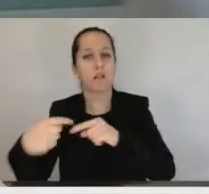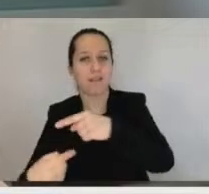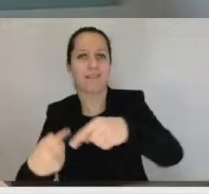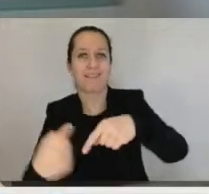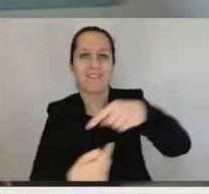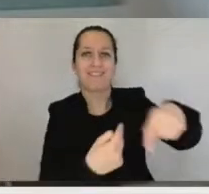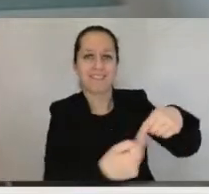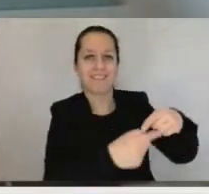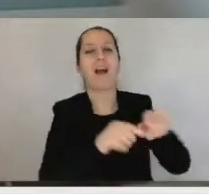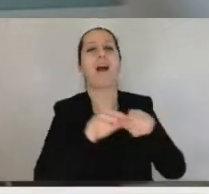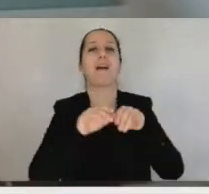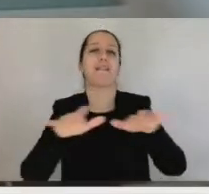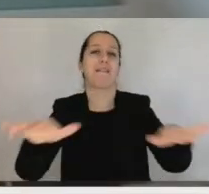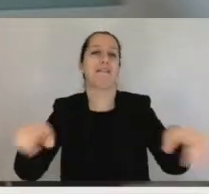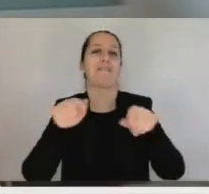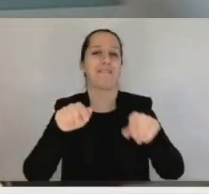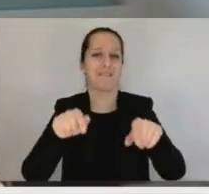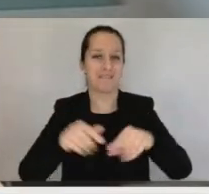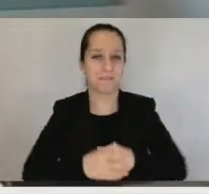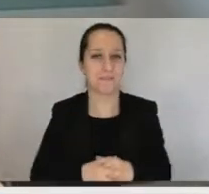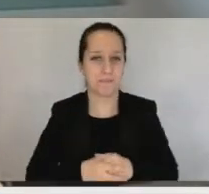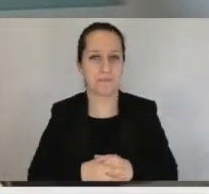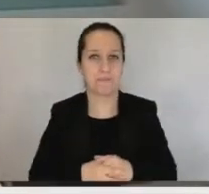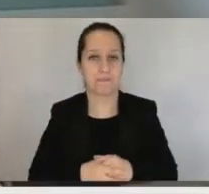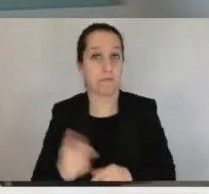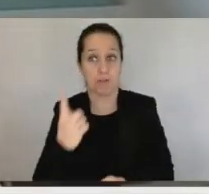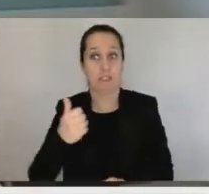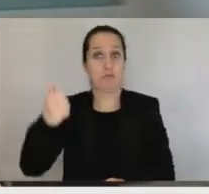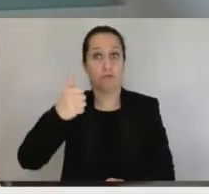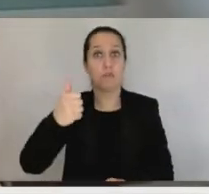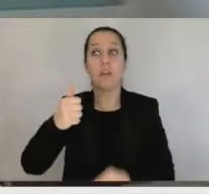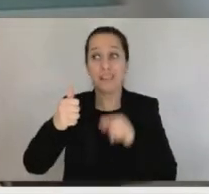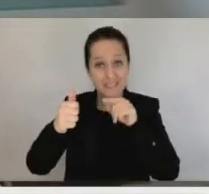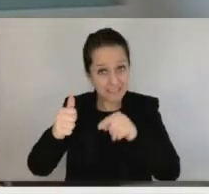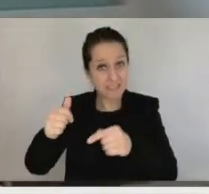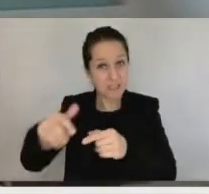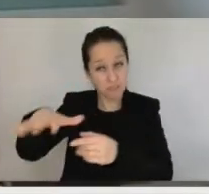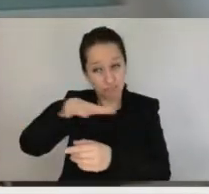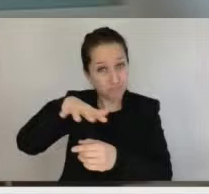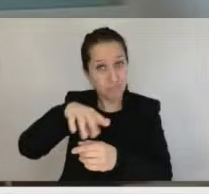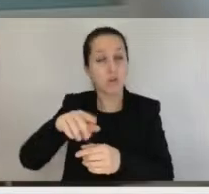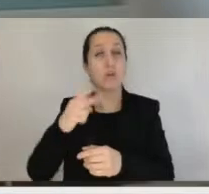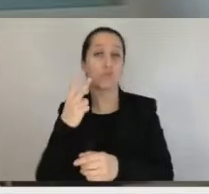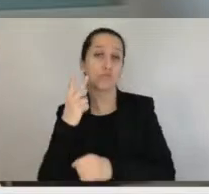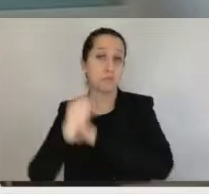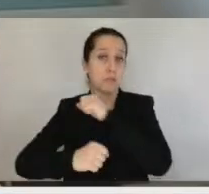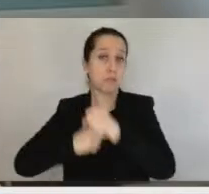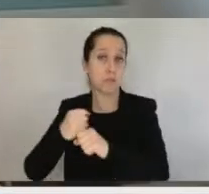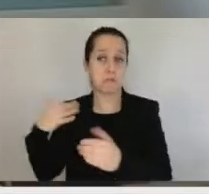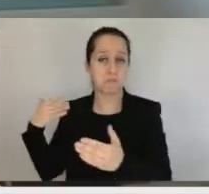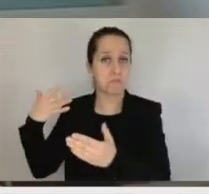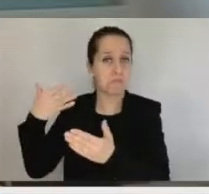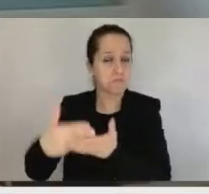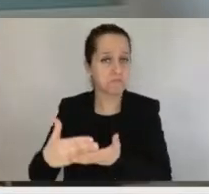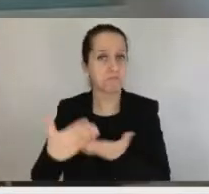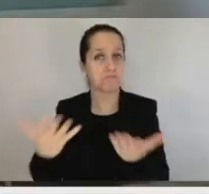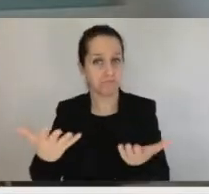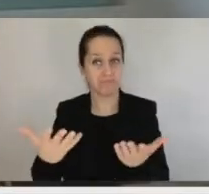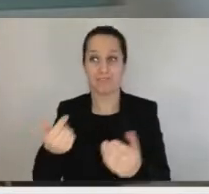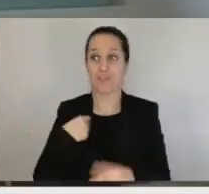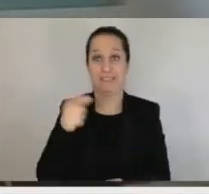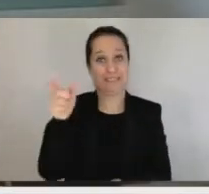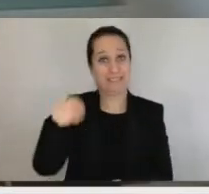2 years of work in Scotland. And when I was talking to them in Scotland, and I said it